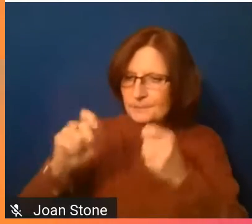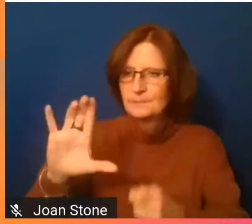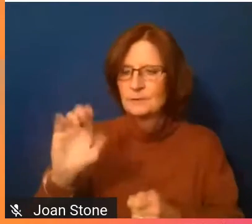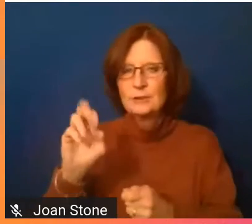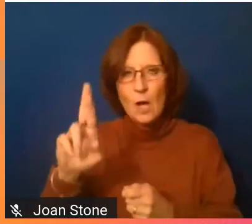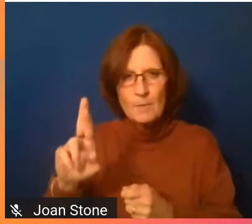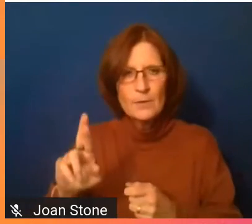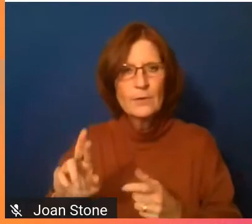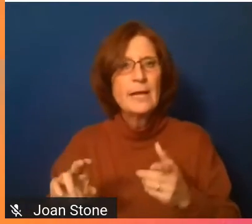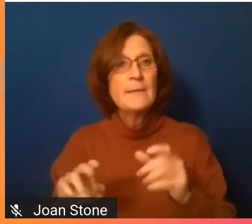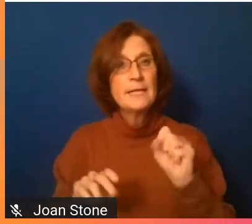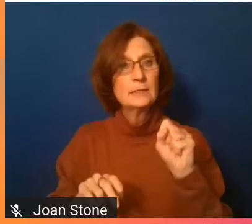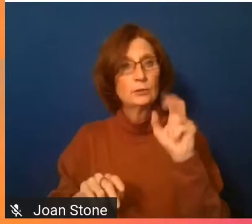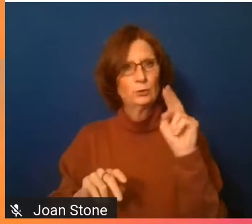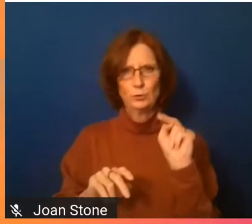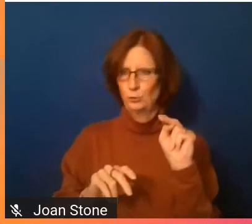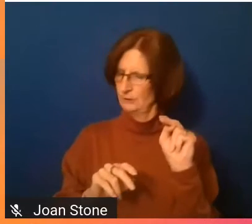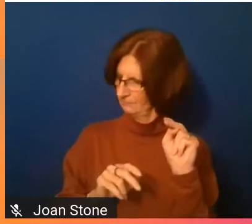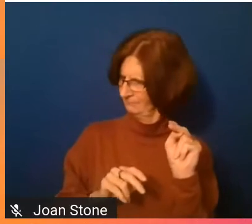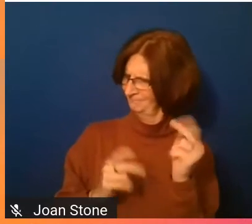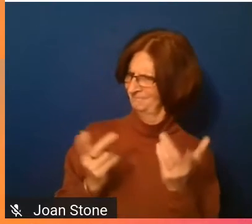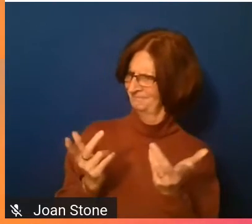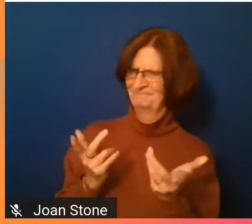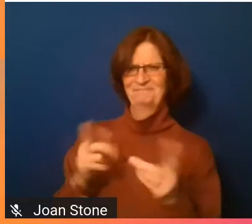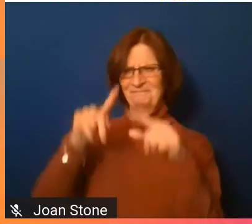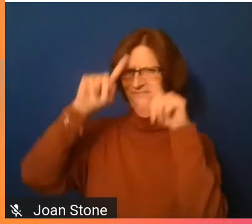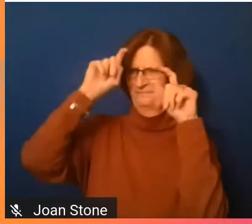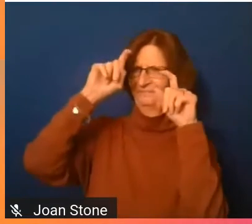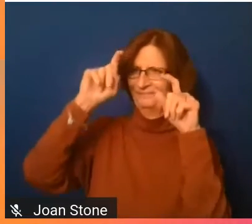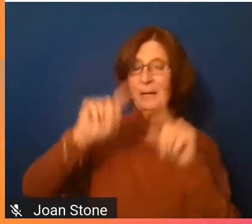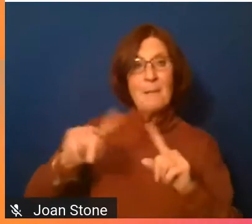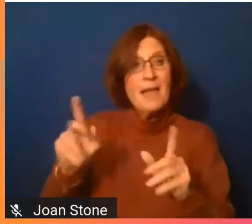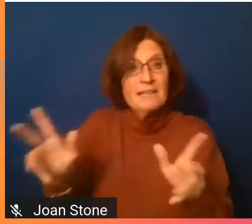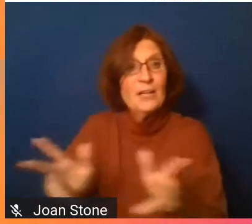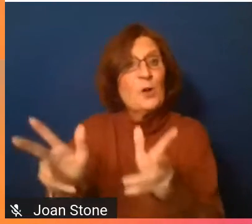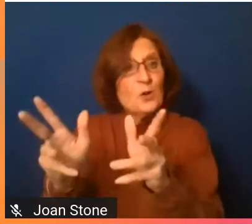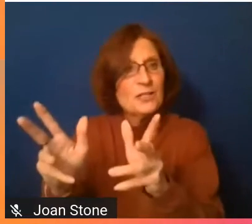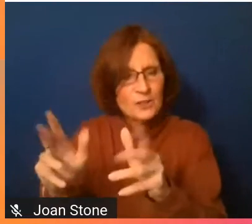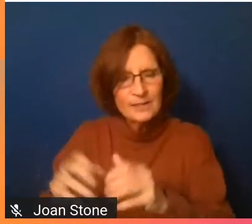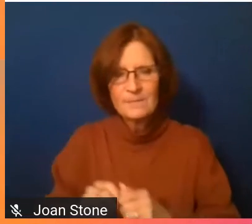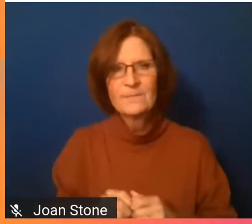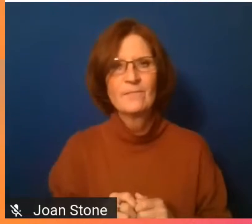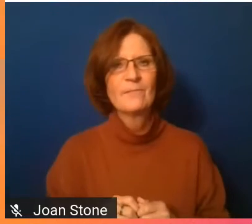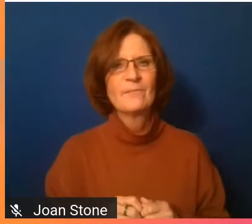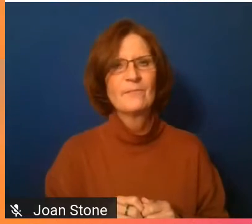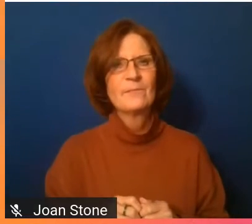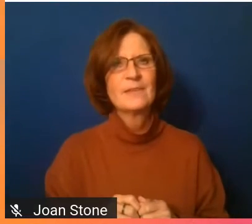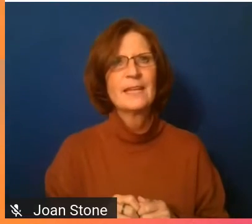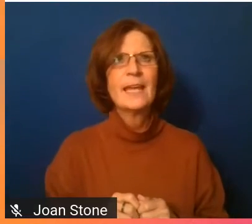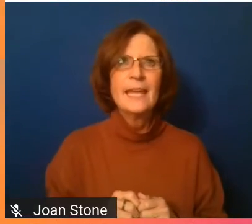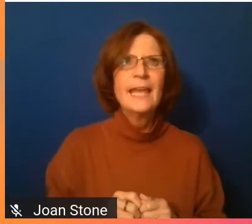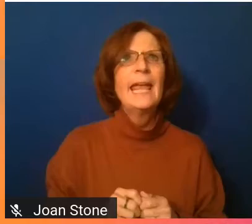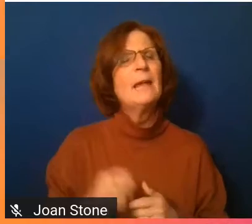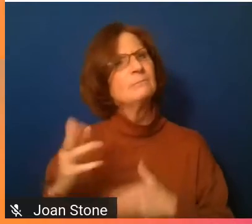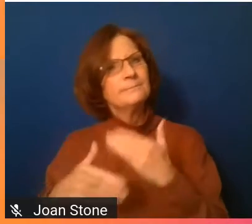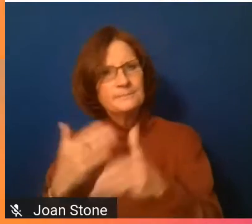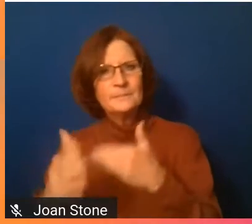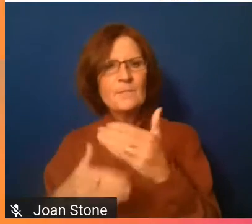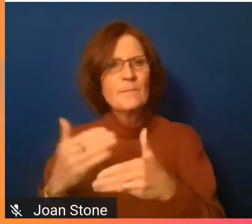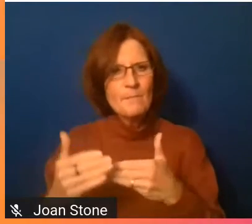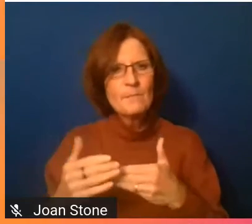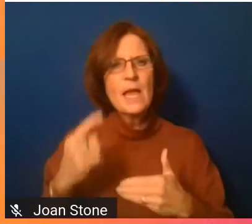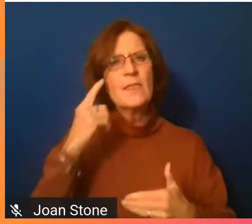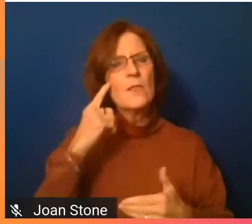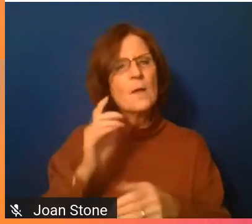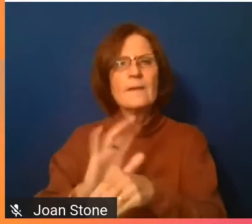Susan sort of being like somewhat befuddled by it, but encouraging at the same time. And then it was kind of moving along, and I thought the